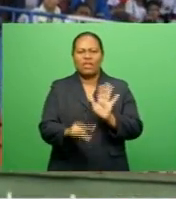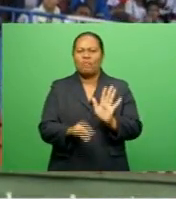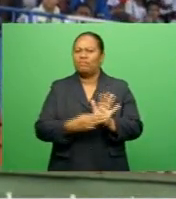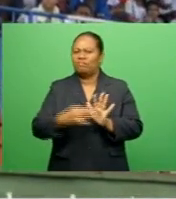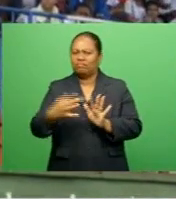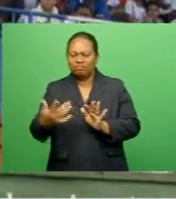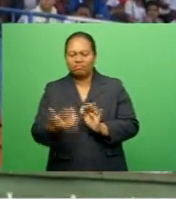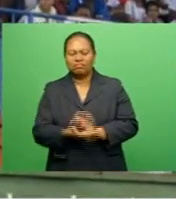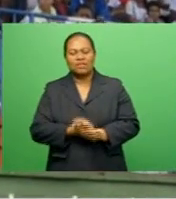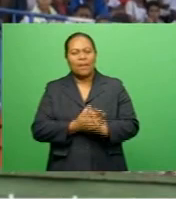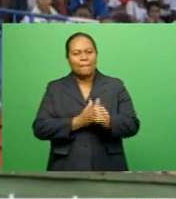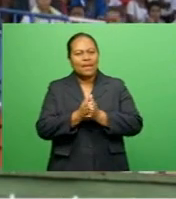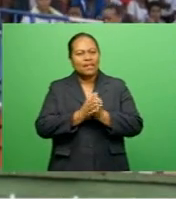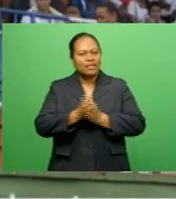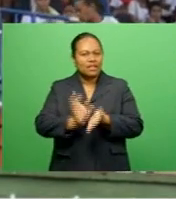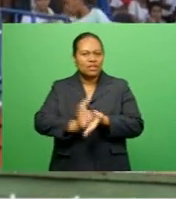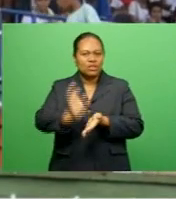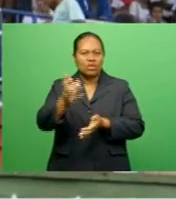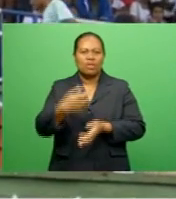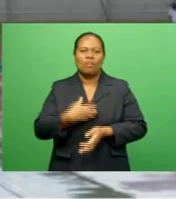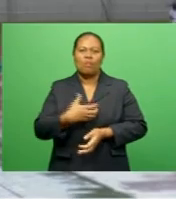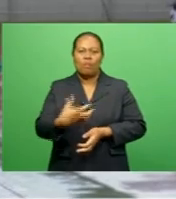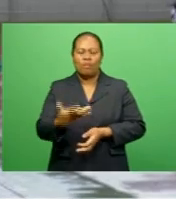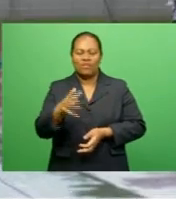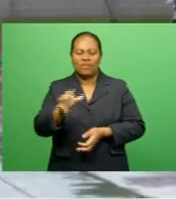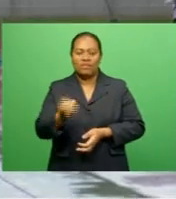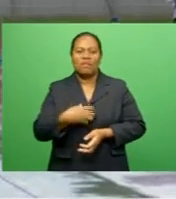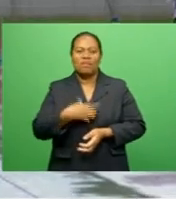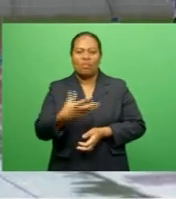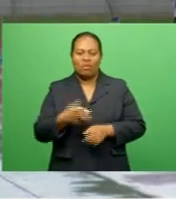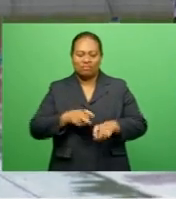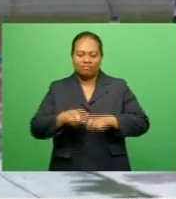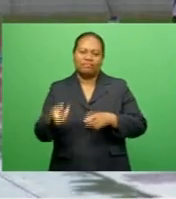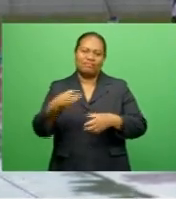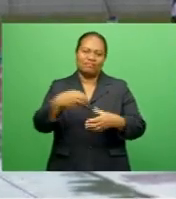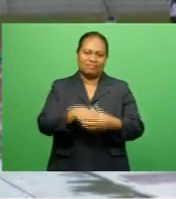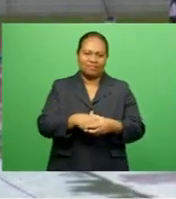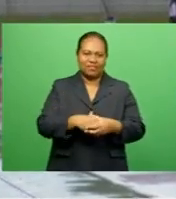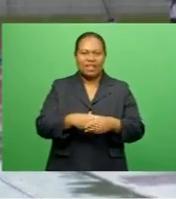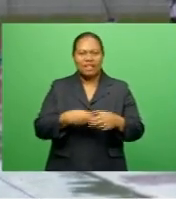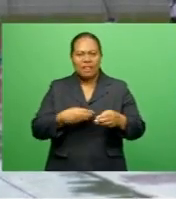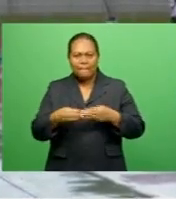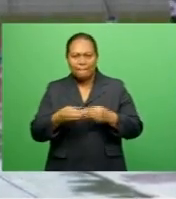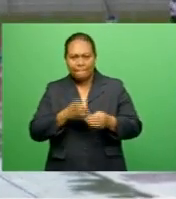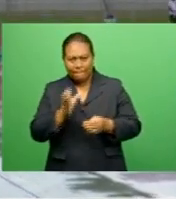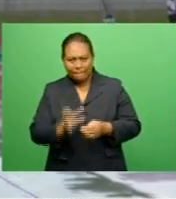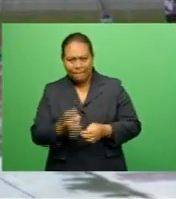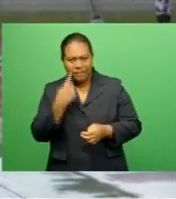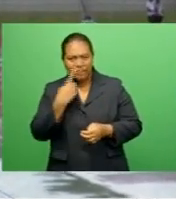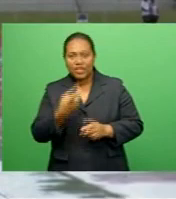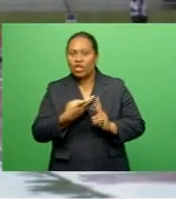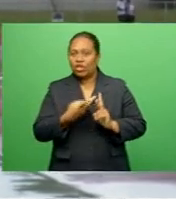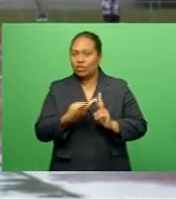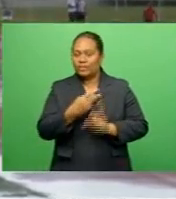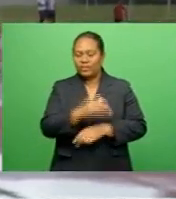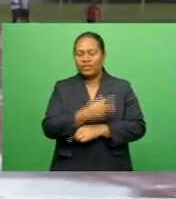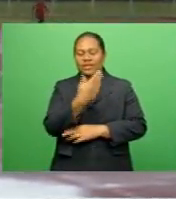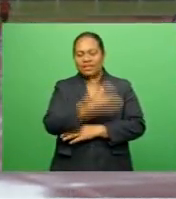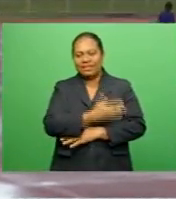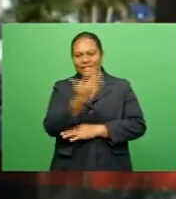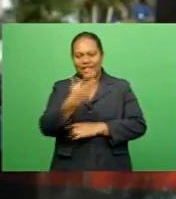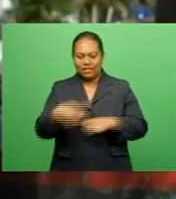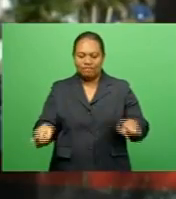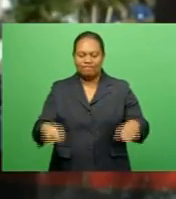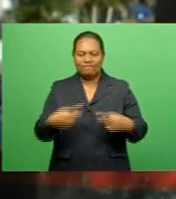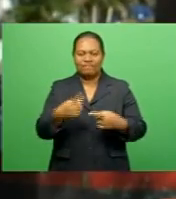Methodist College, who will be fielding more than 50 athletes. Meet manager Avinash Chan says it will be a 2-day competition to look forward